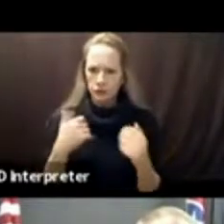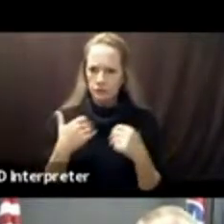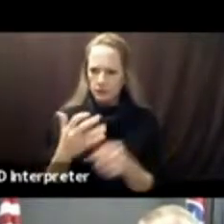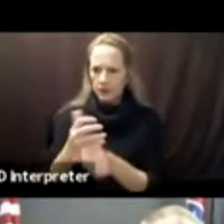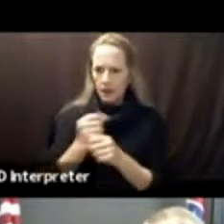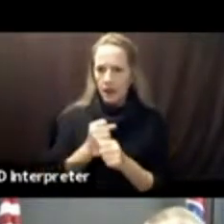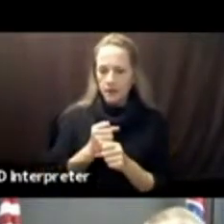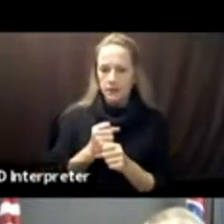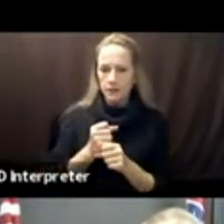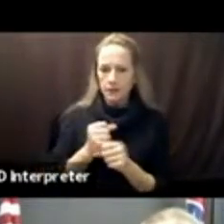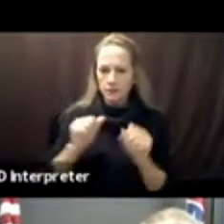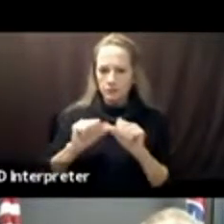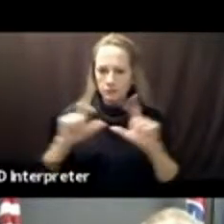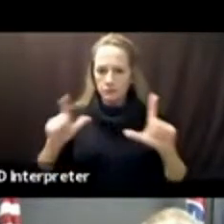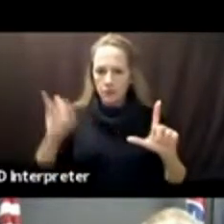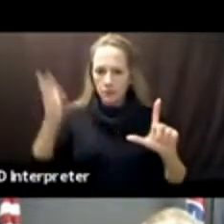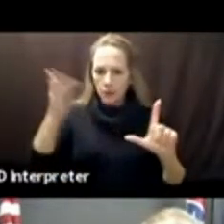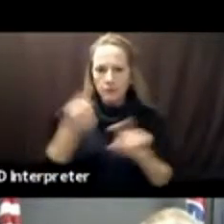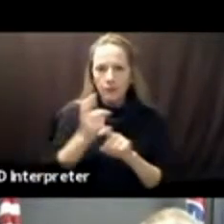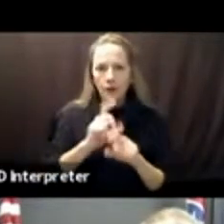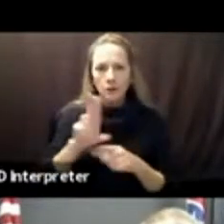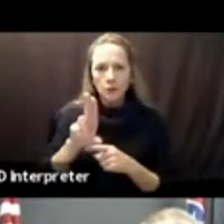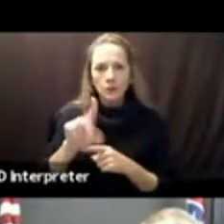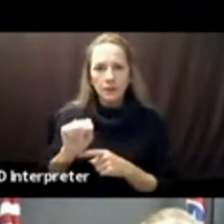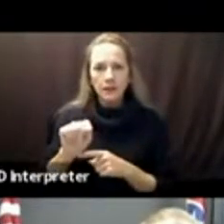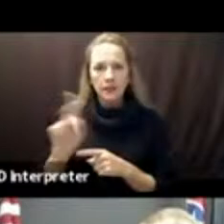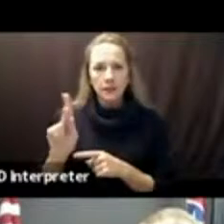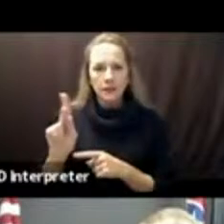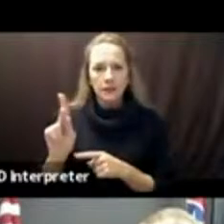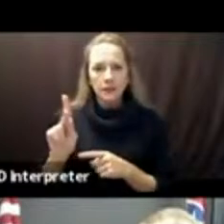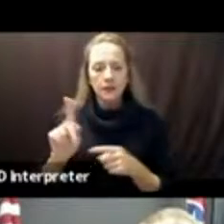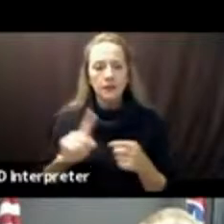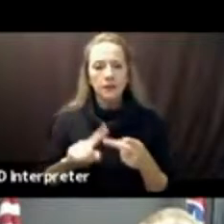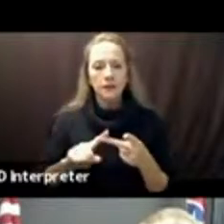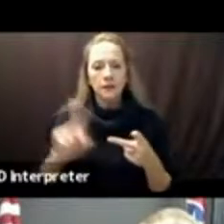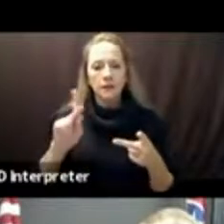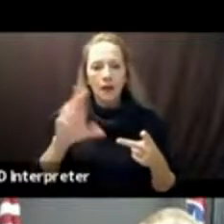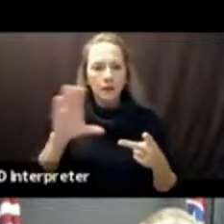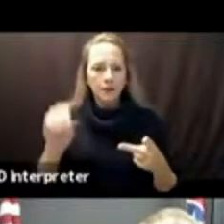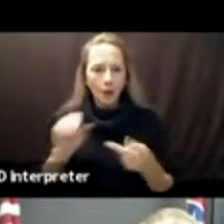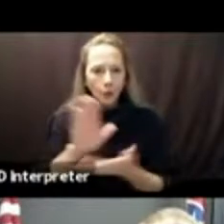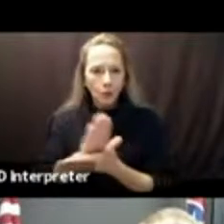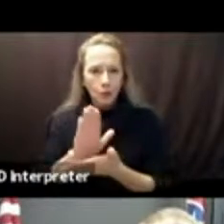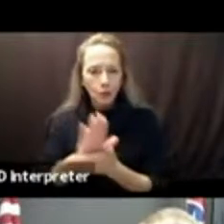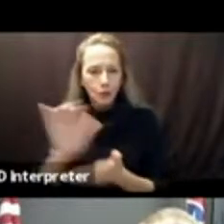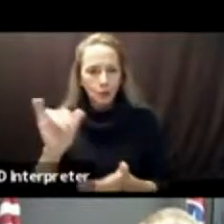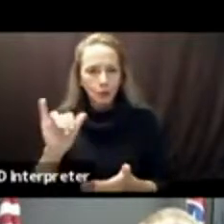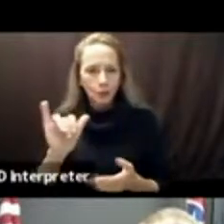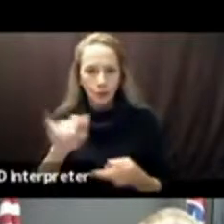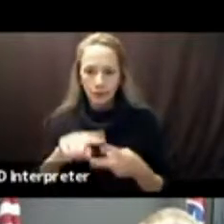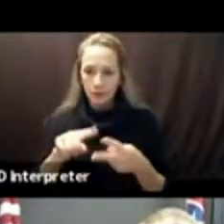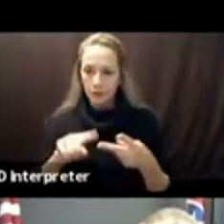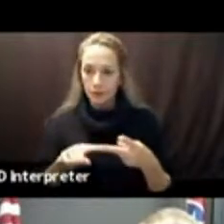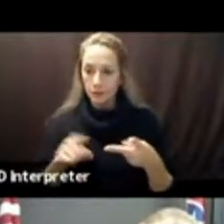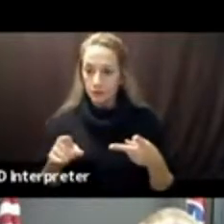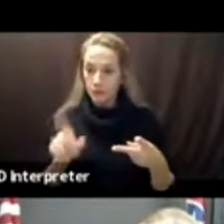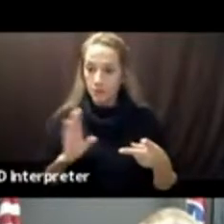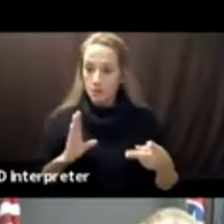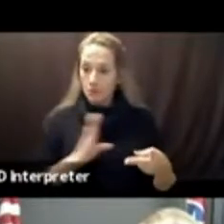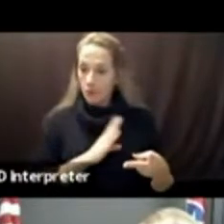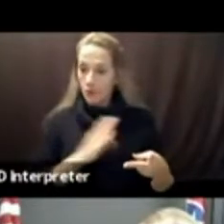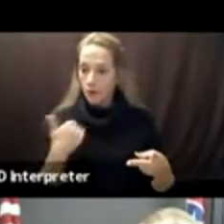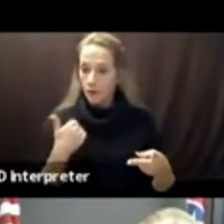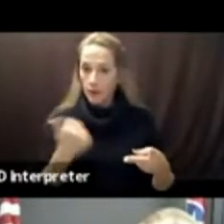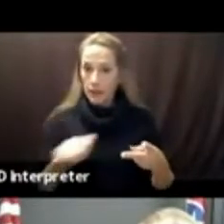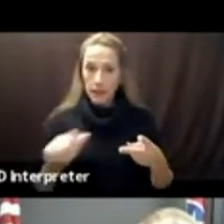received, one from the University of Tennessee and one from Knox County Schools. Any comments from the board on either one of